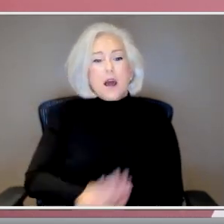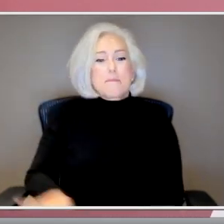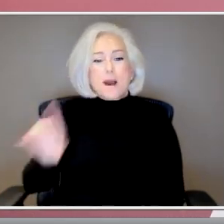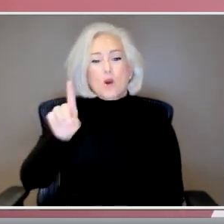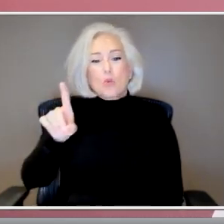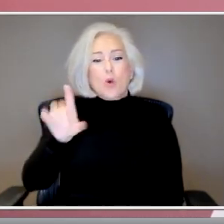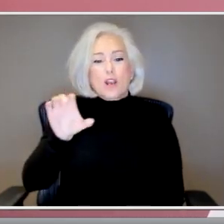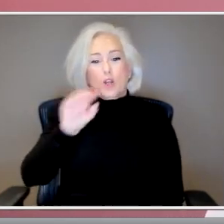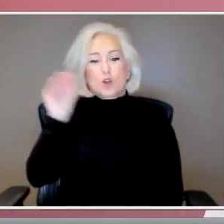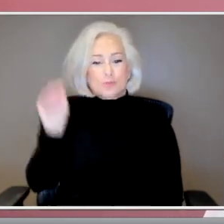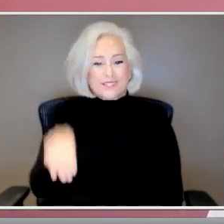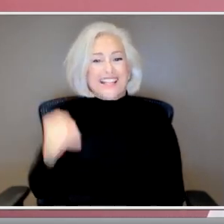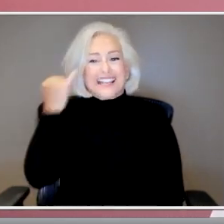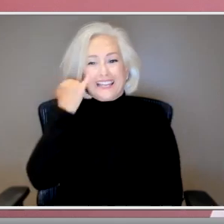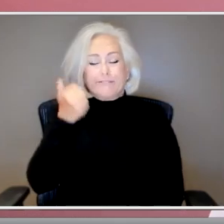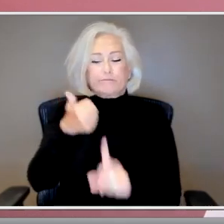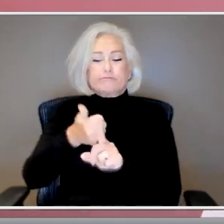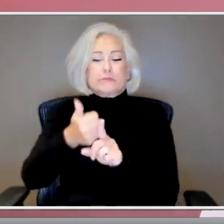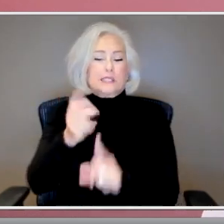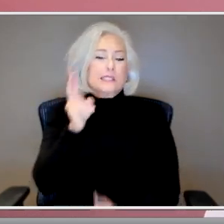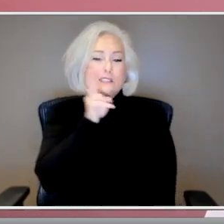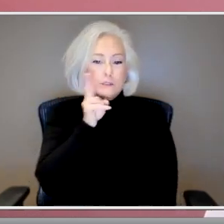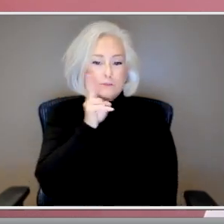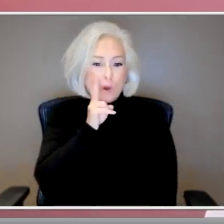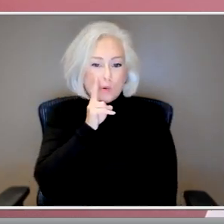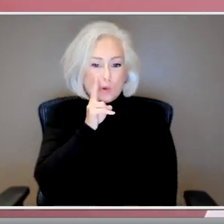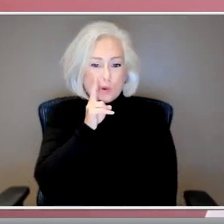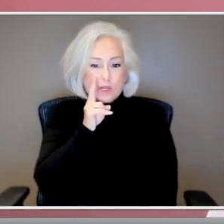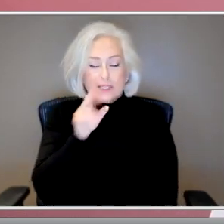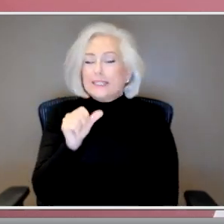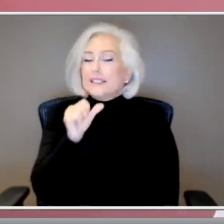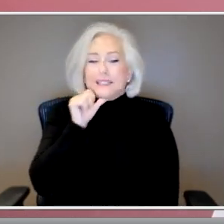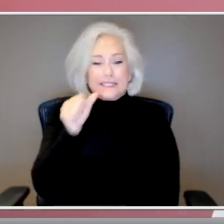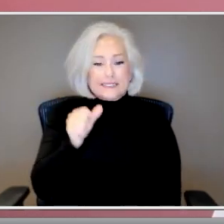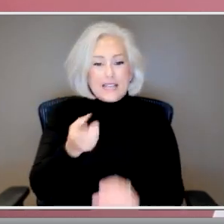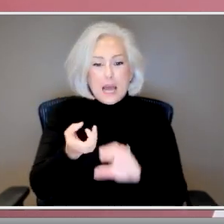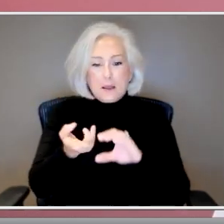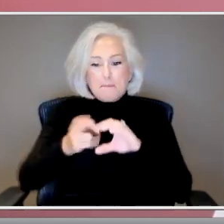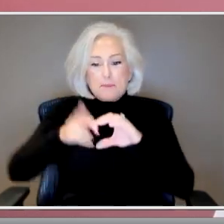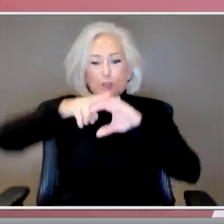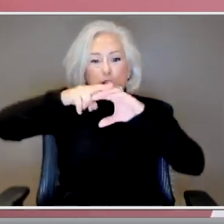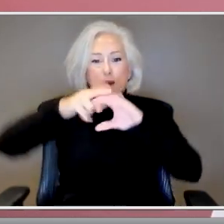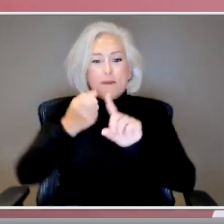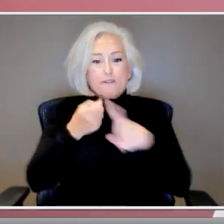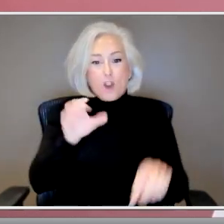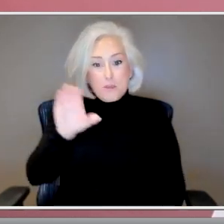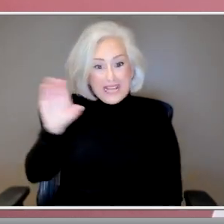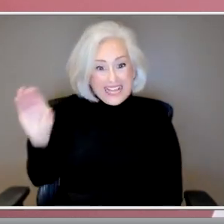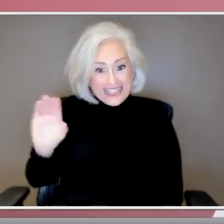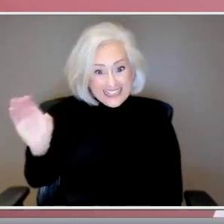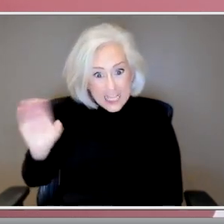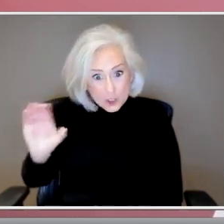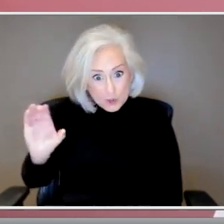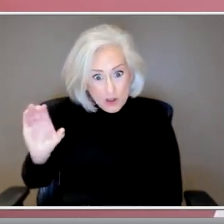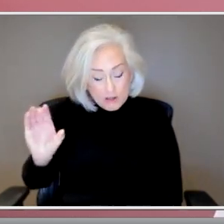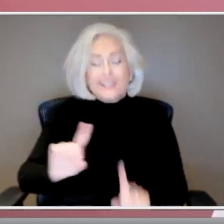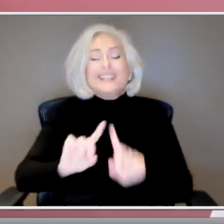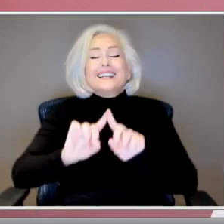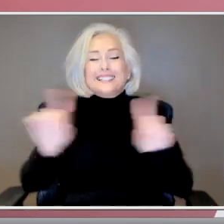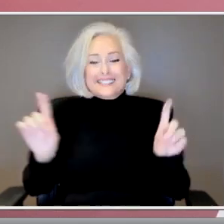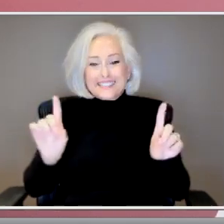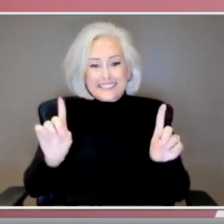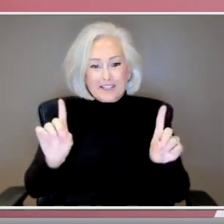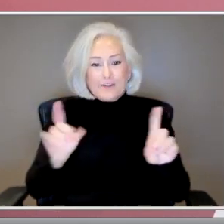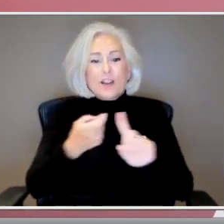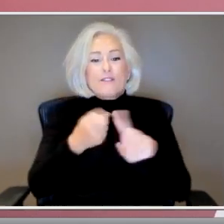And it's not plaque buildup like we think with high cholesterol levels. It's a different kind of insult from the tobacco smoke